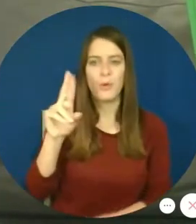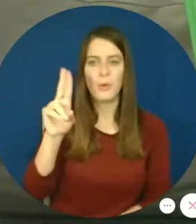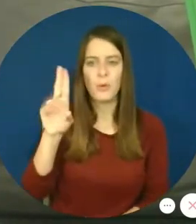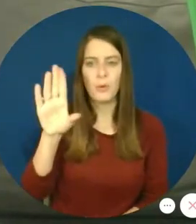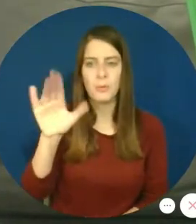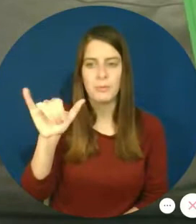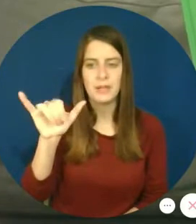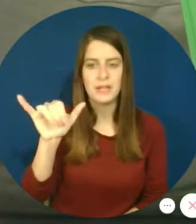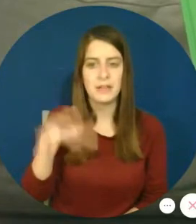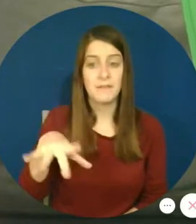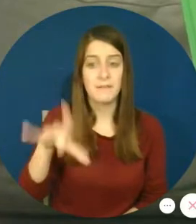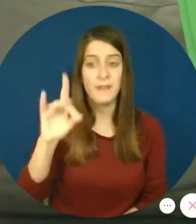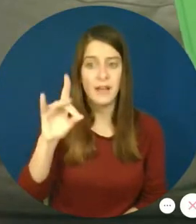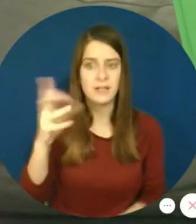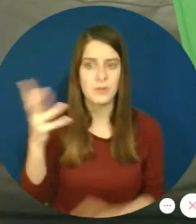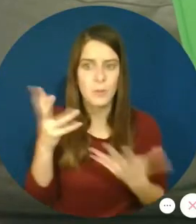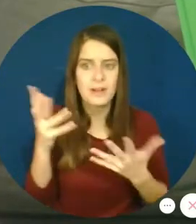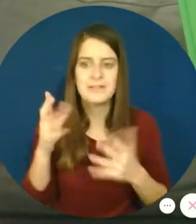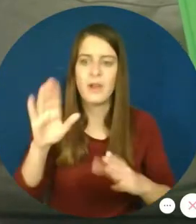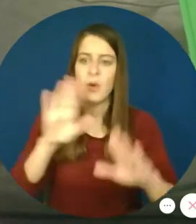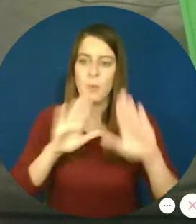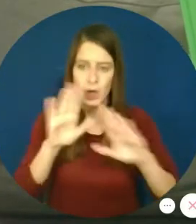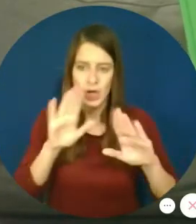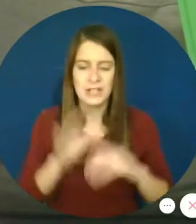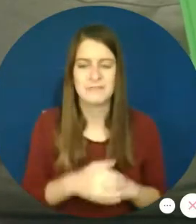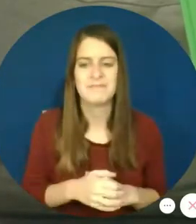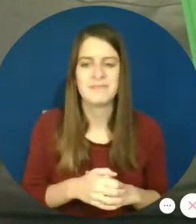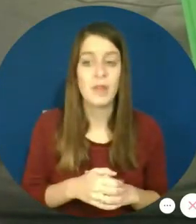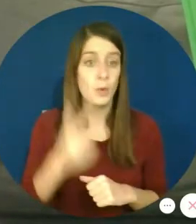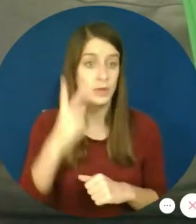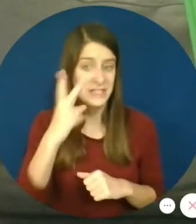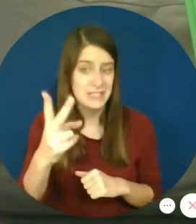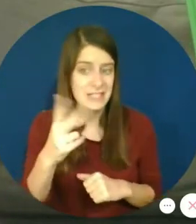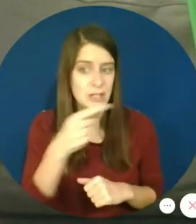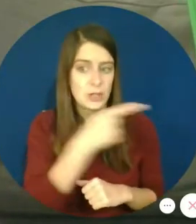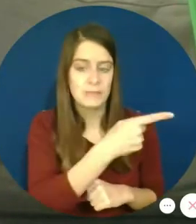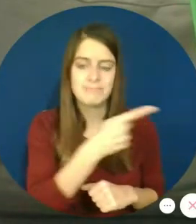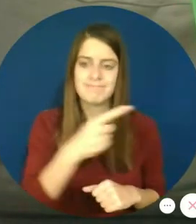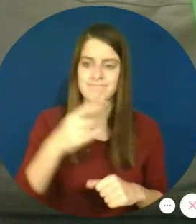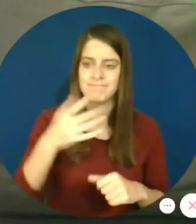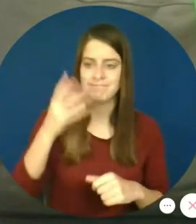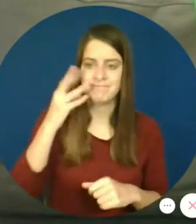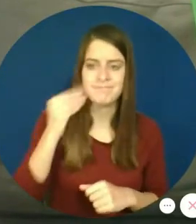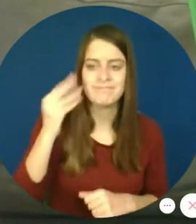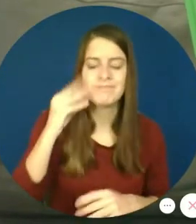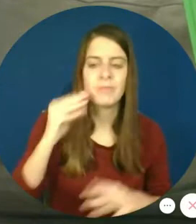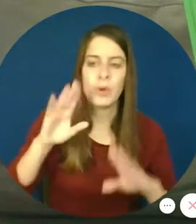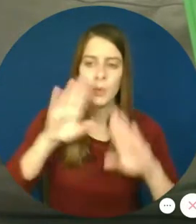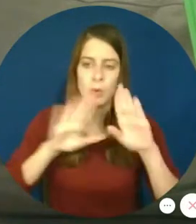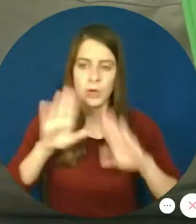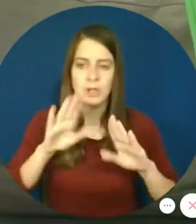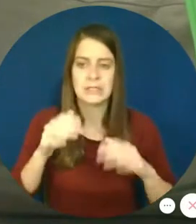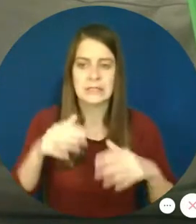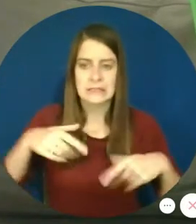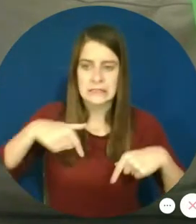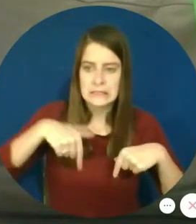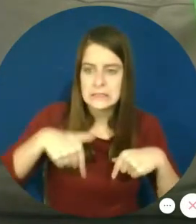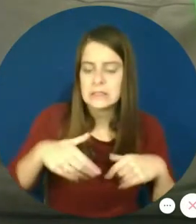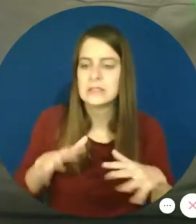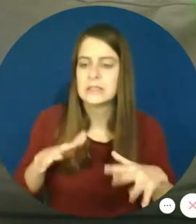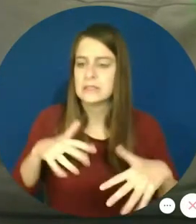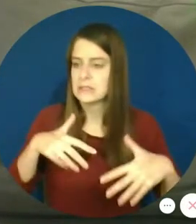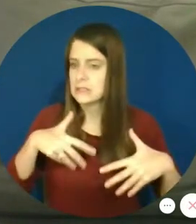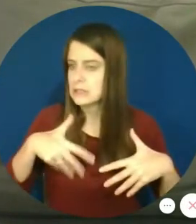in it you'll see Ruby experiencing worry, anxiety, and then trying some things out to help herself feel